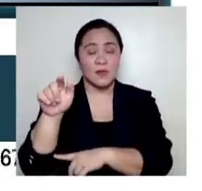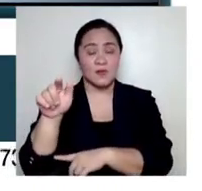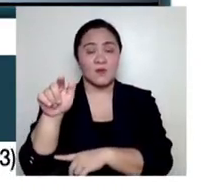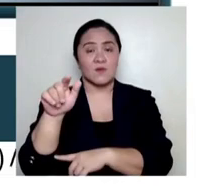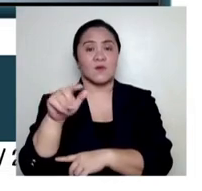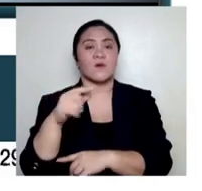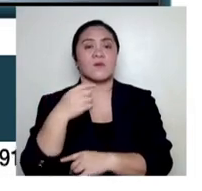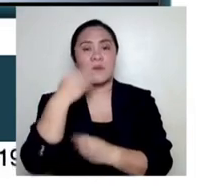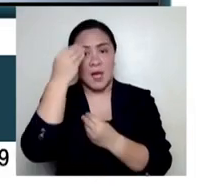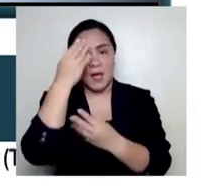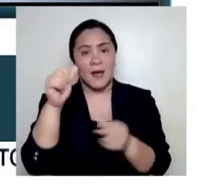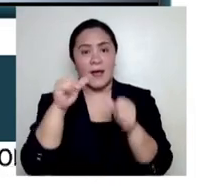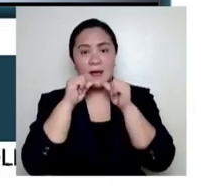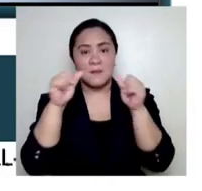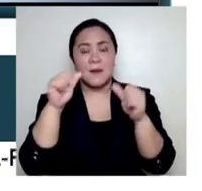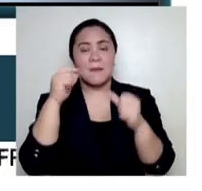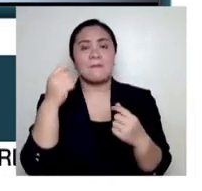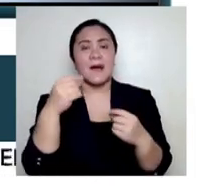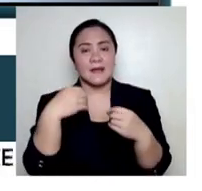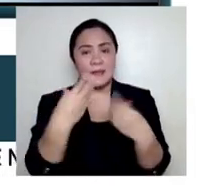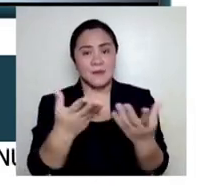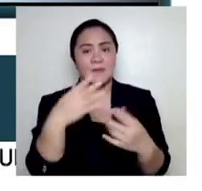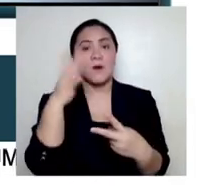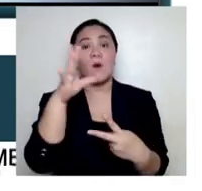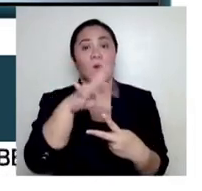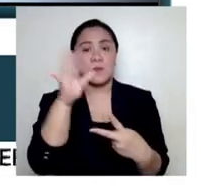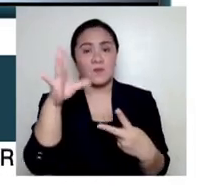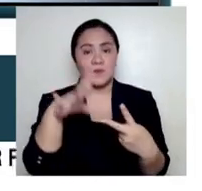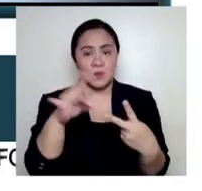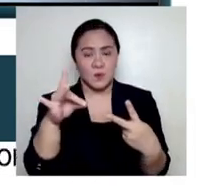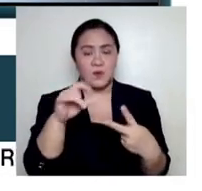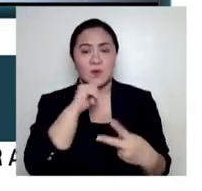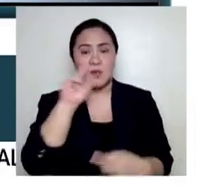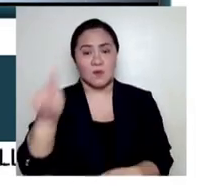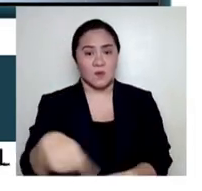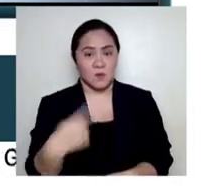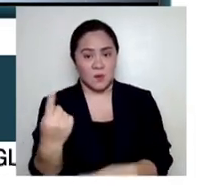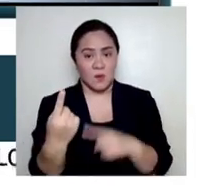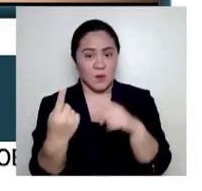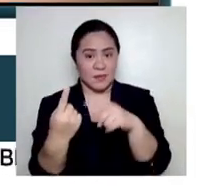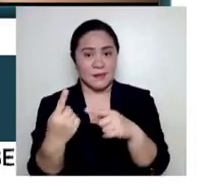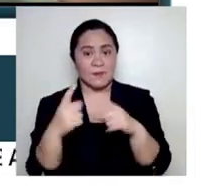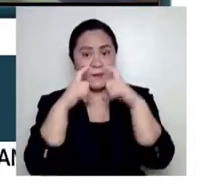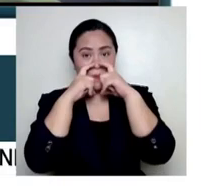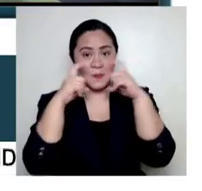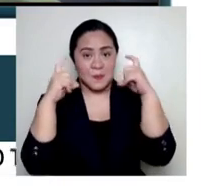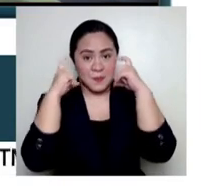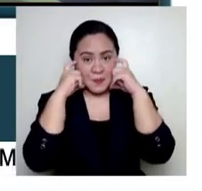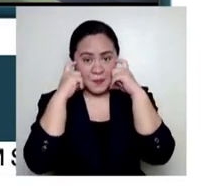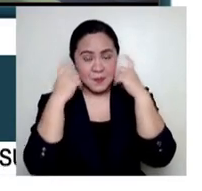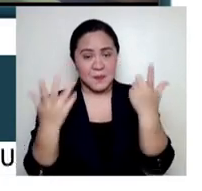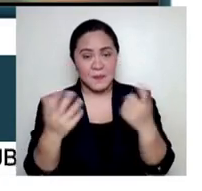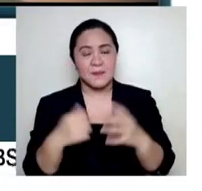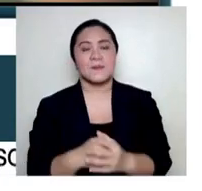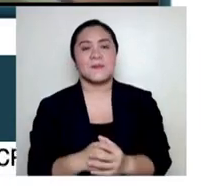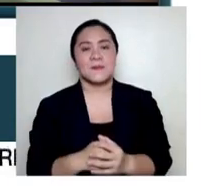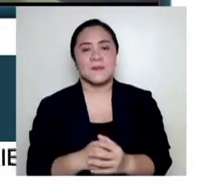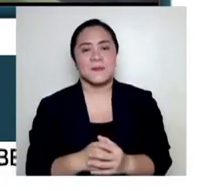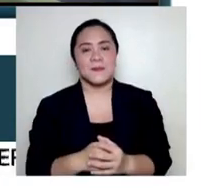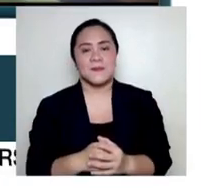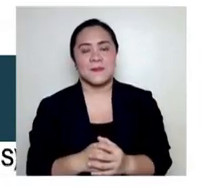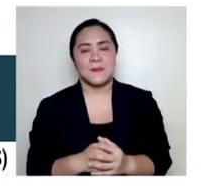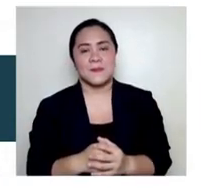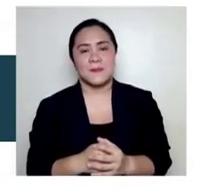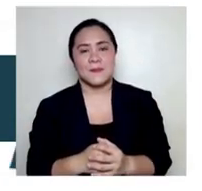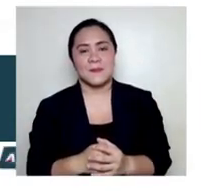know, giving the option for one person not to wear the face mask in stipulated areas. All right. I want to talk